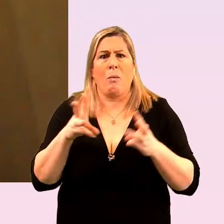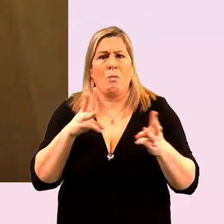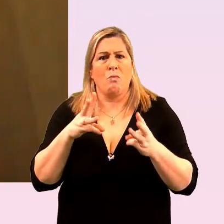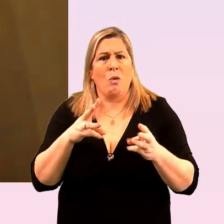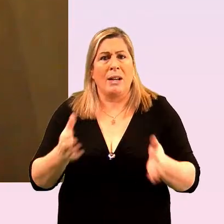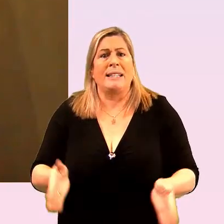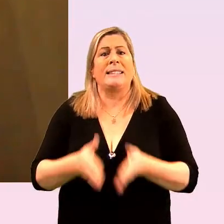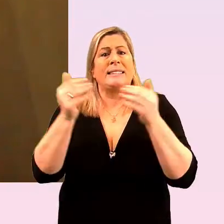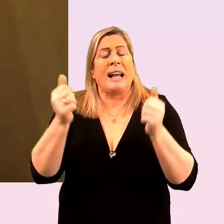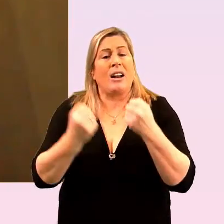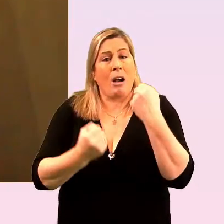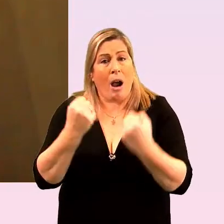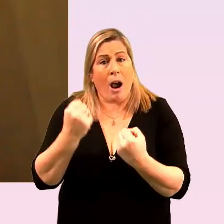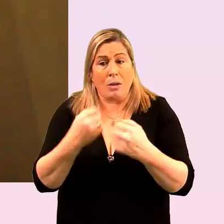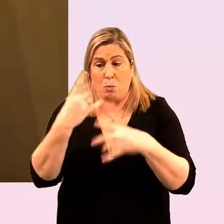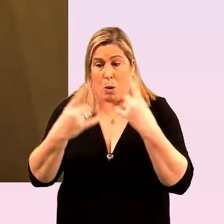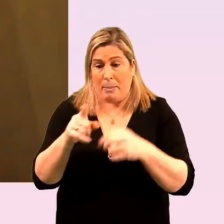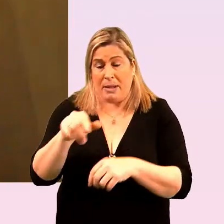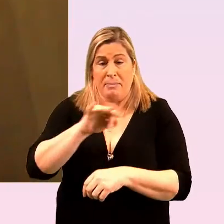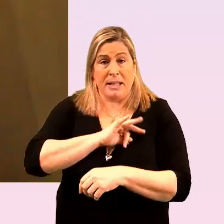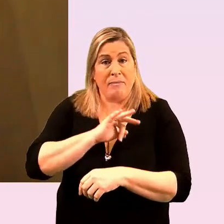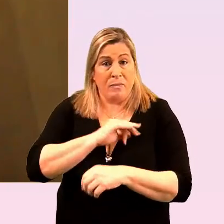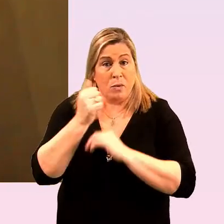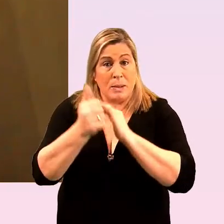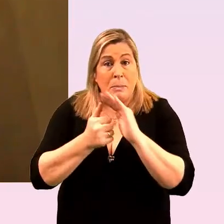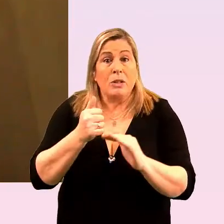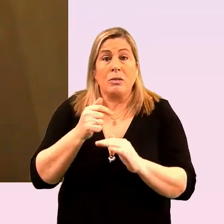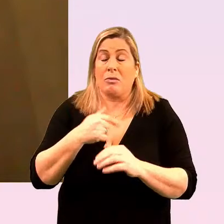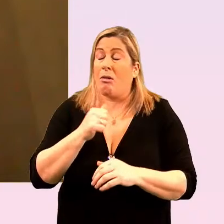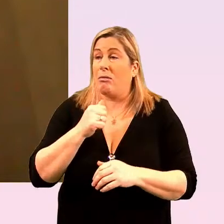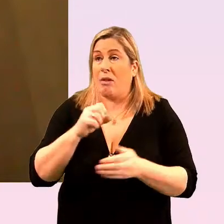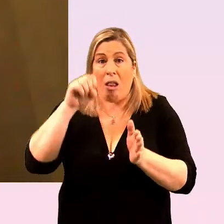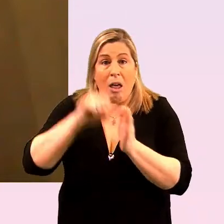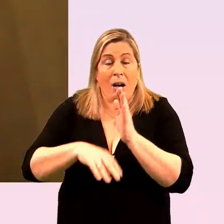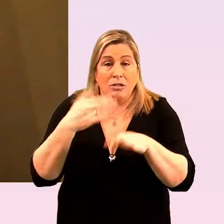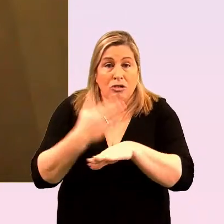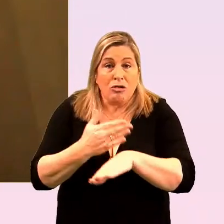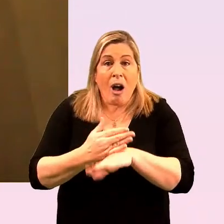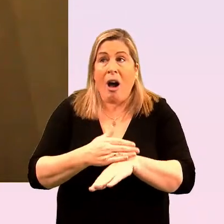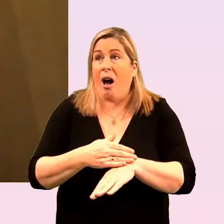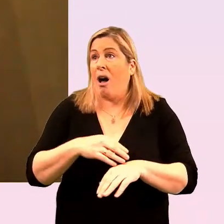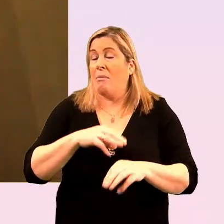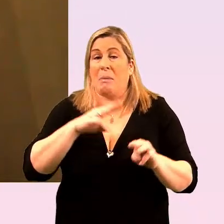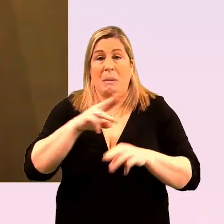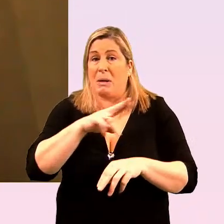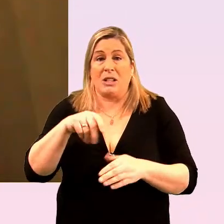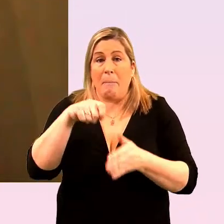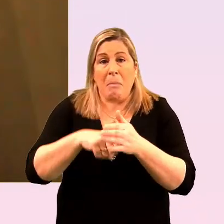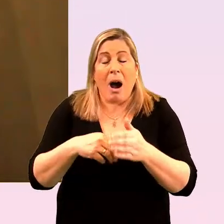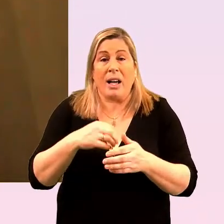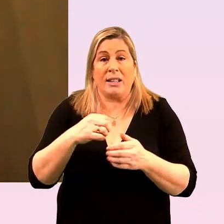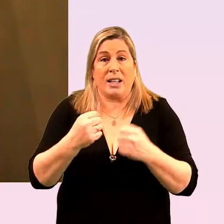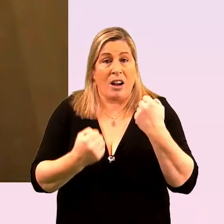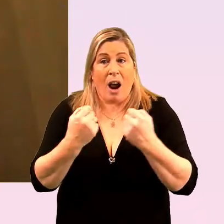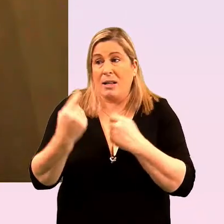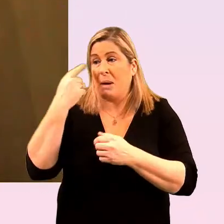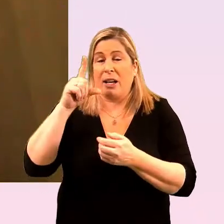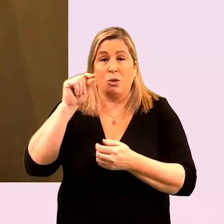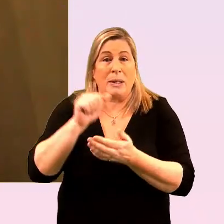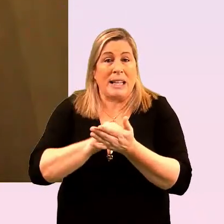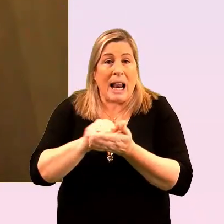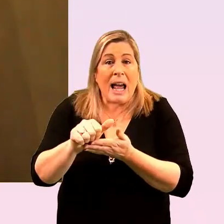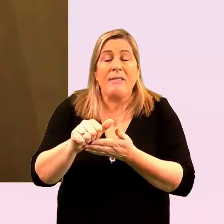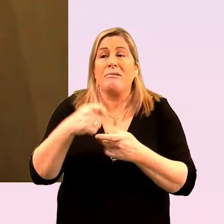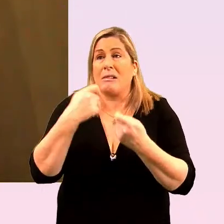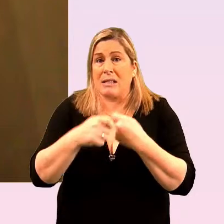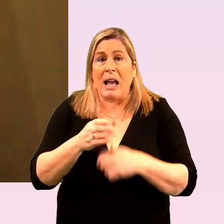And what happened with him was made unemployed, no cars being bought at the time. And then he